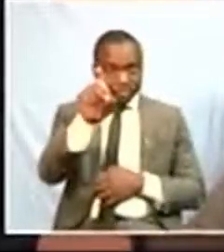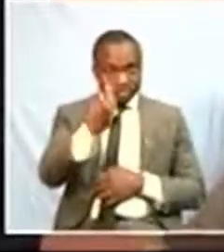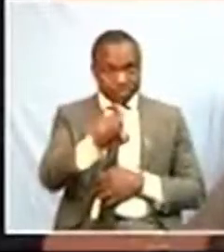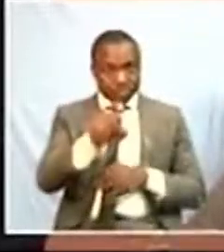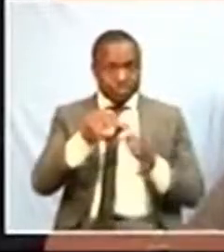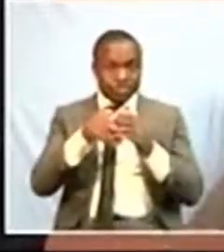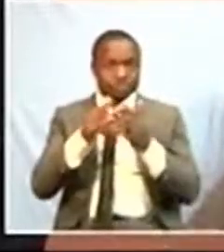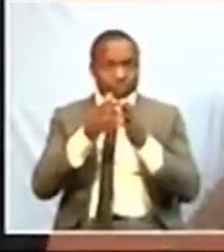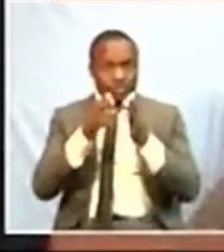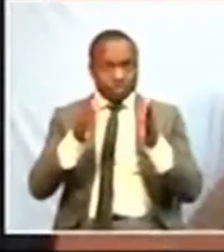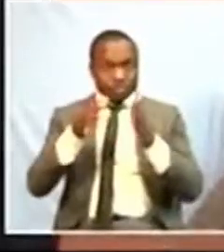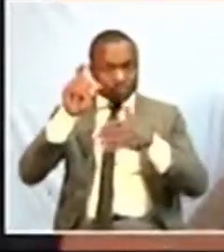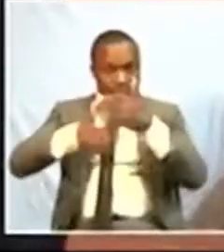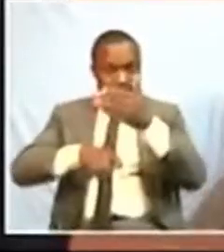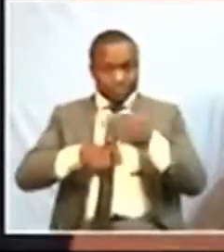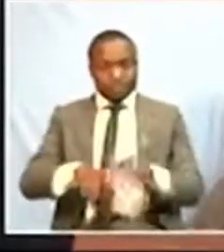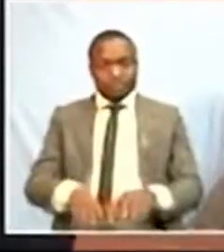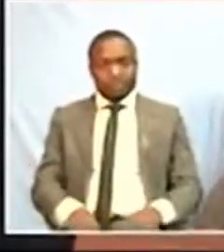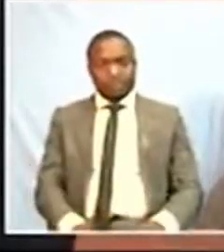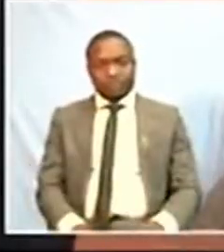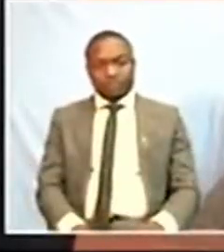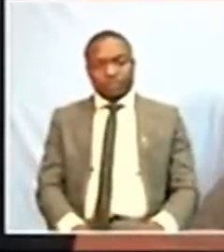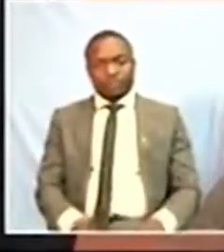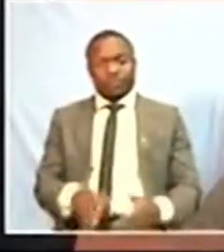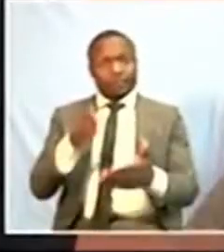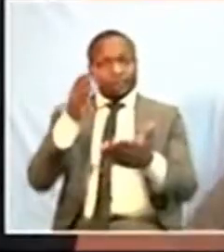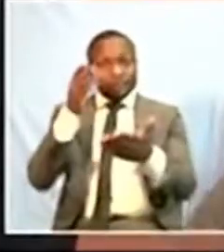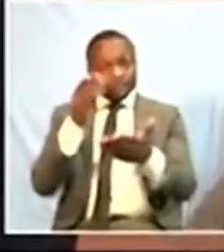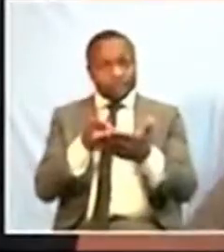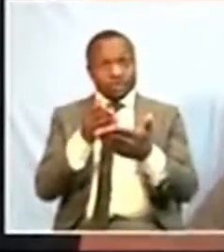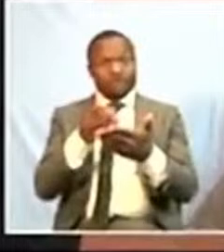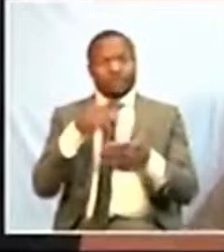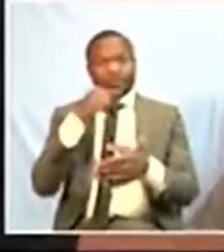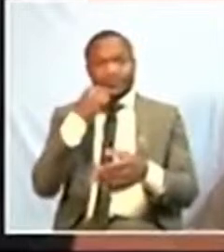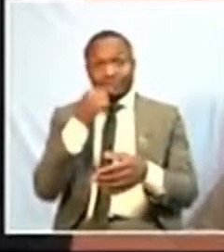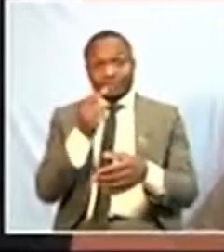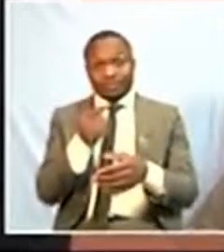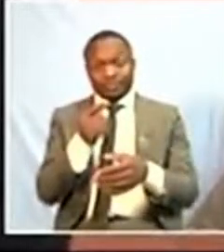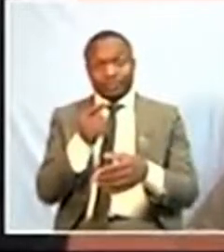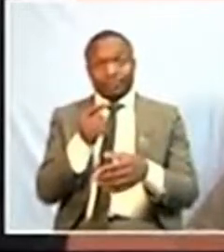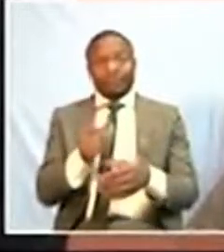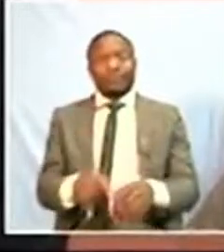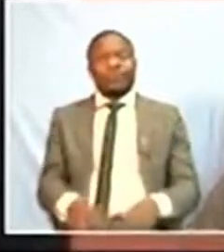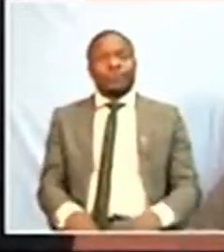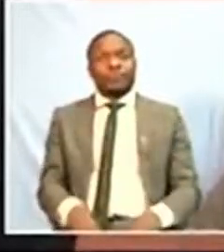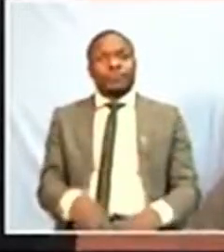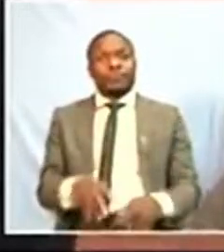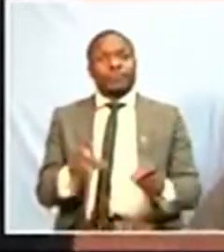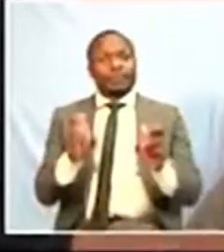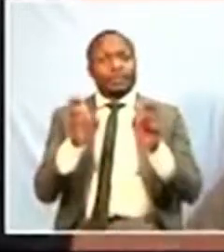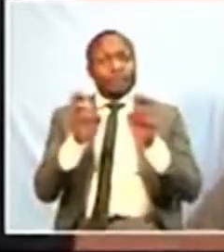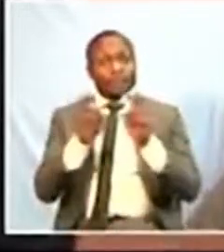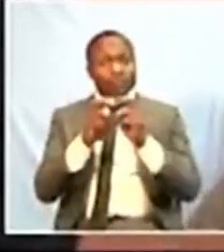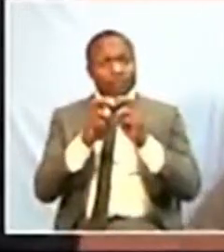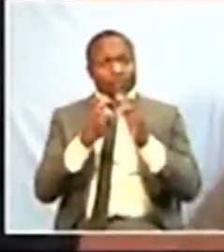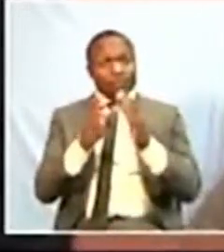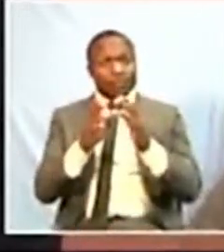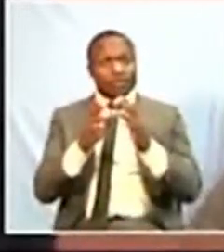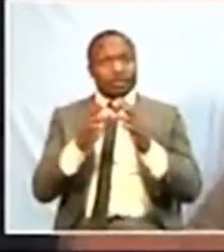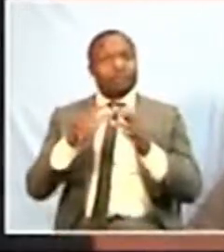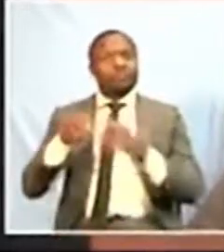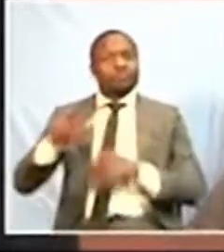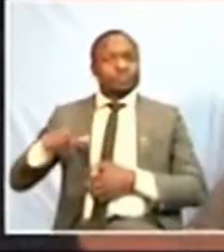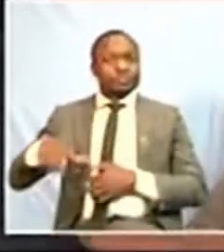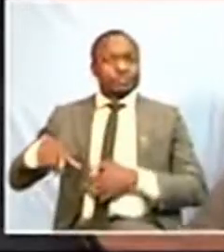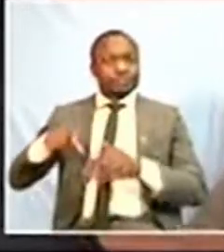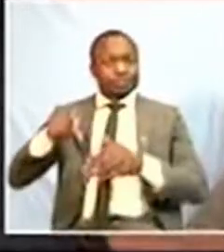how much was charged? And then here, they are confirming, the council is confirming that actually the contractor delayed to finish. But